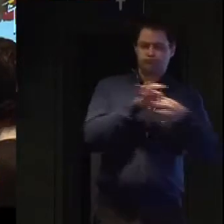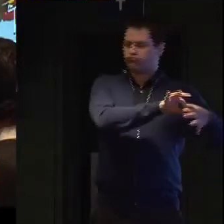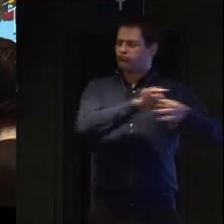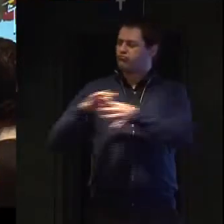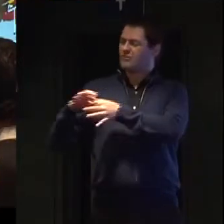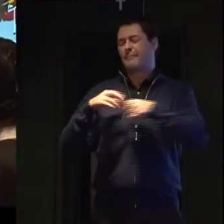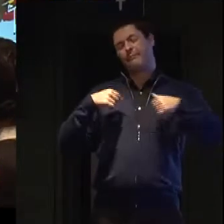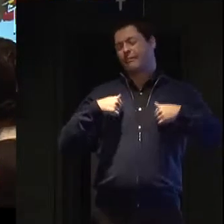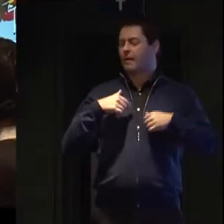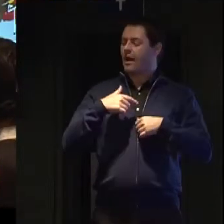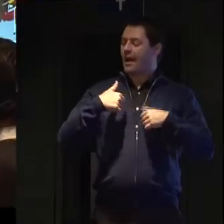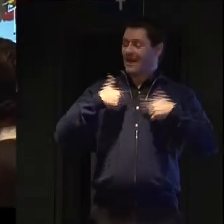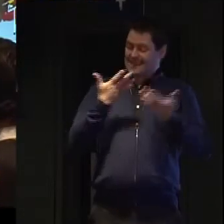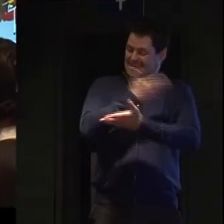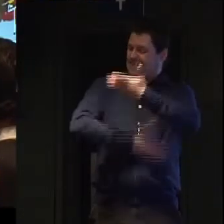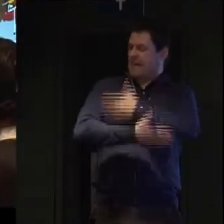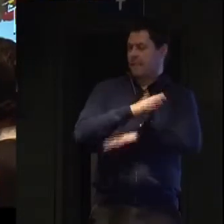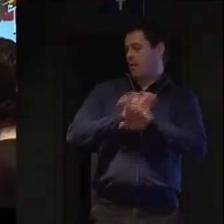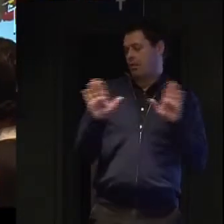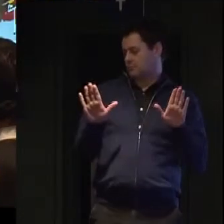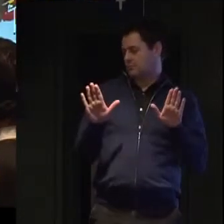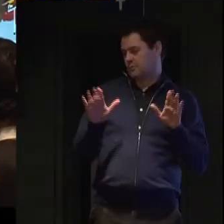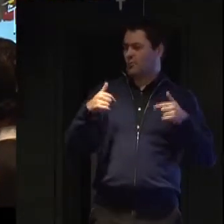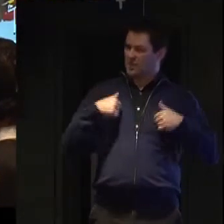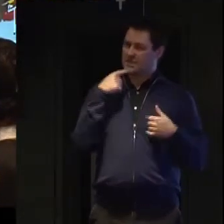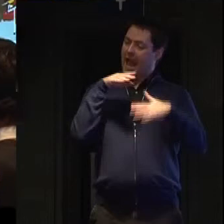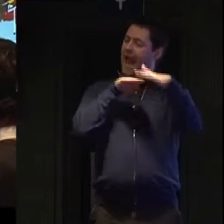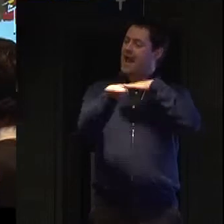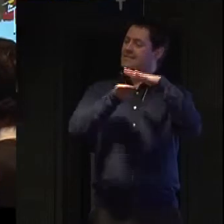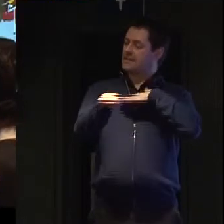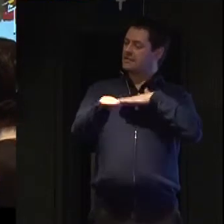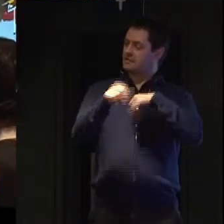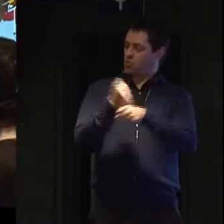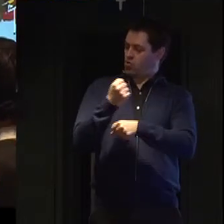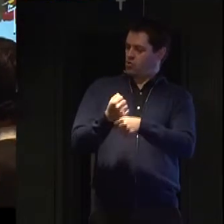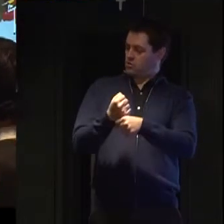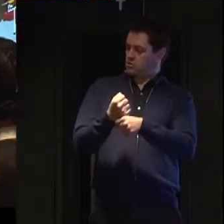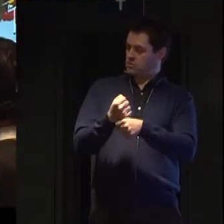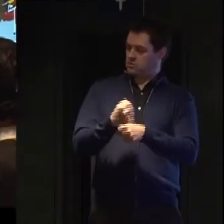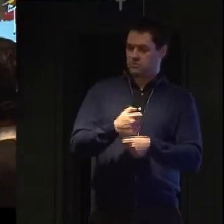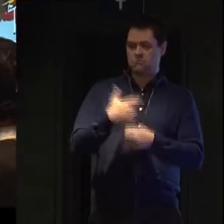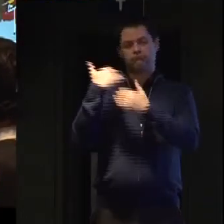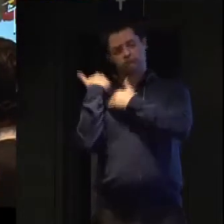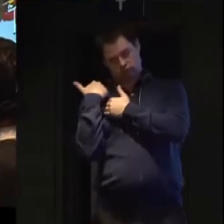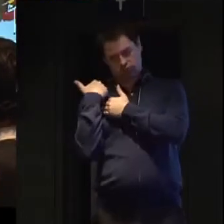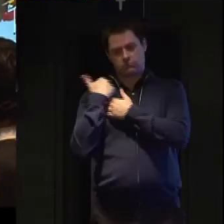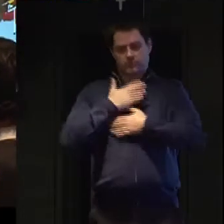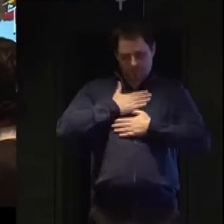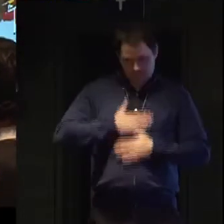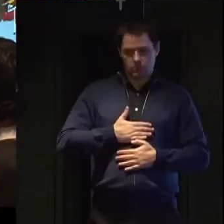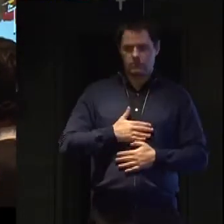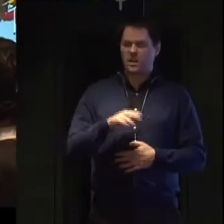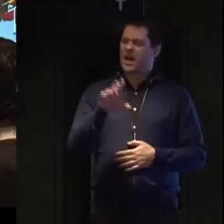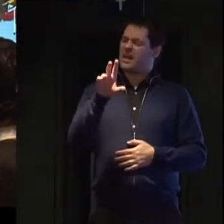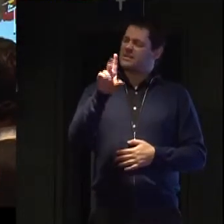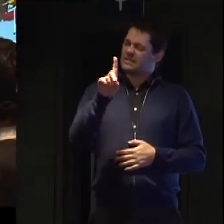days. We're hoping that everybody will start to think of themselves as an access officer, because that's what their role is. Their role is to make the whole